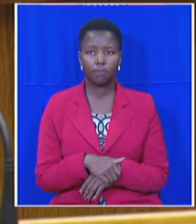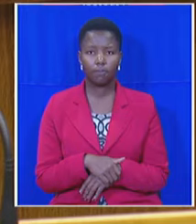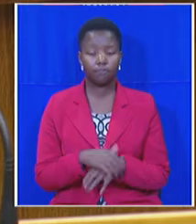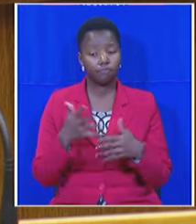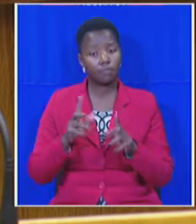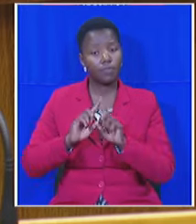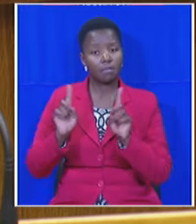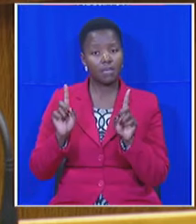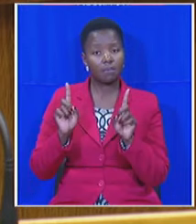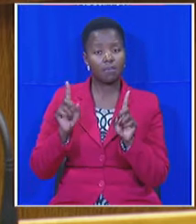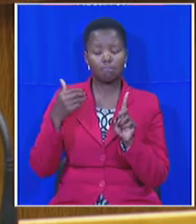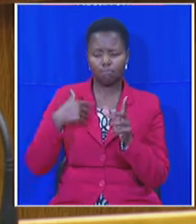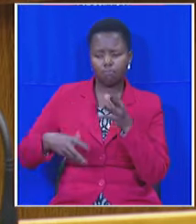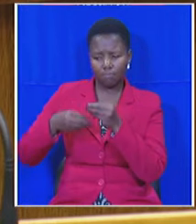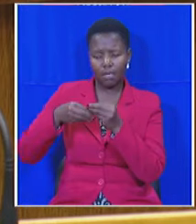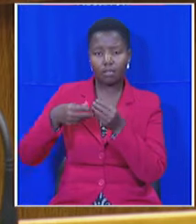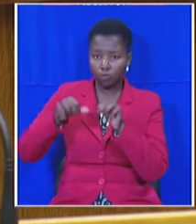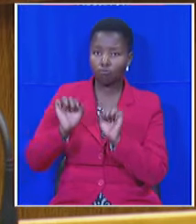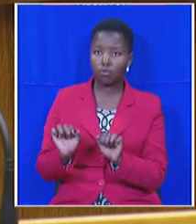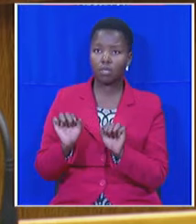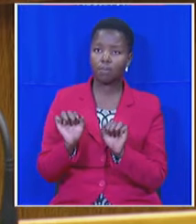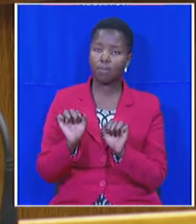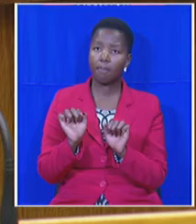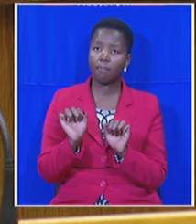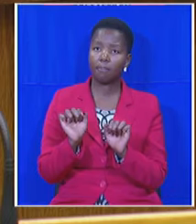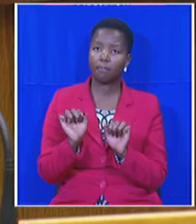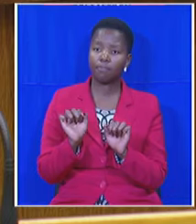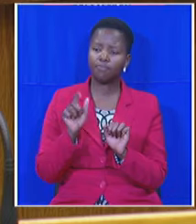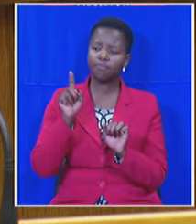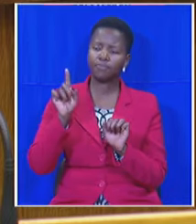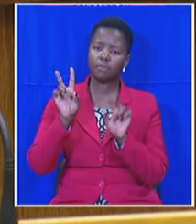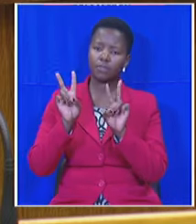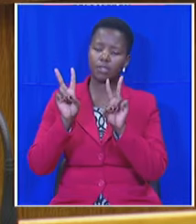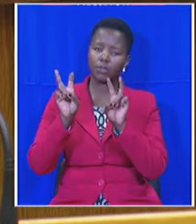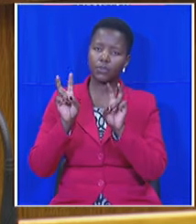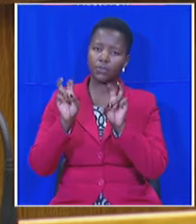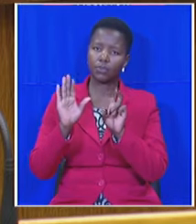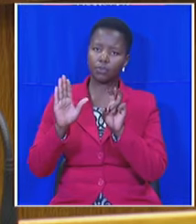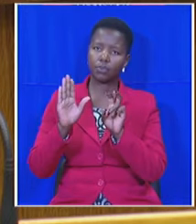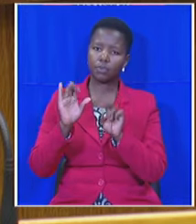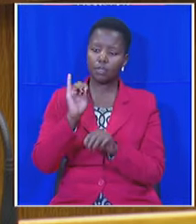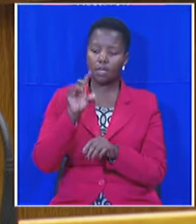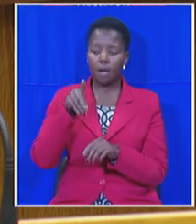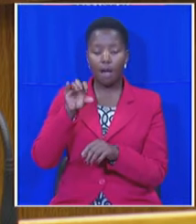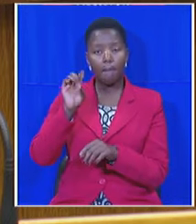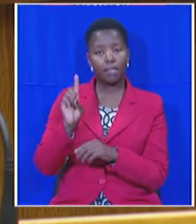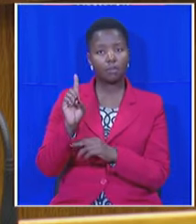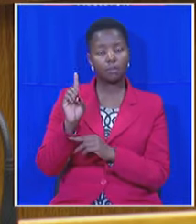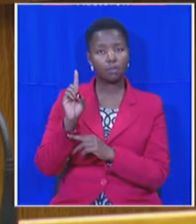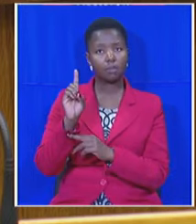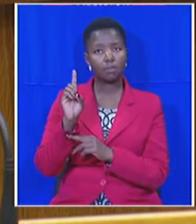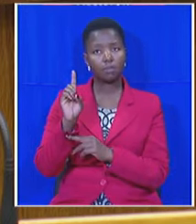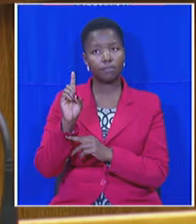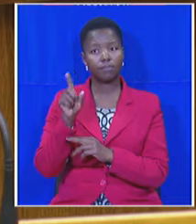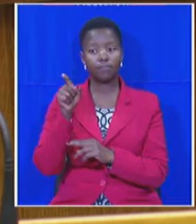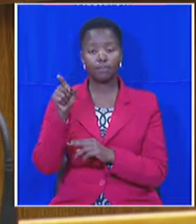But let me add, Honorable Chairperson, with regards to the IPID, we think